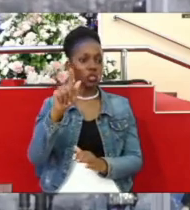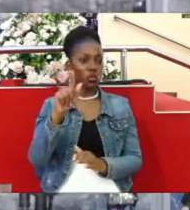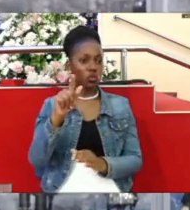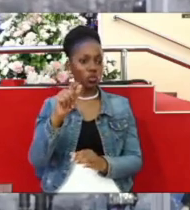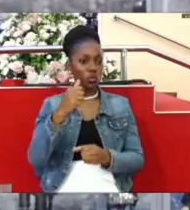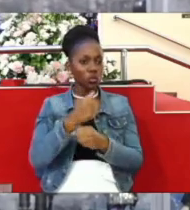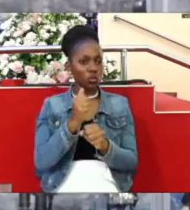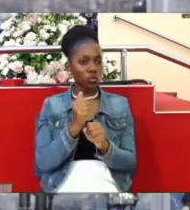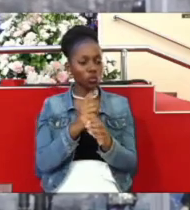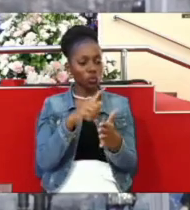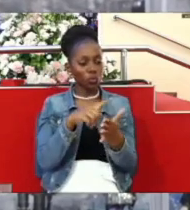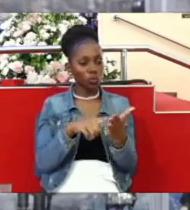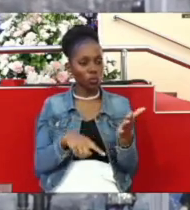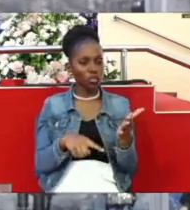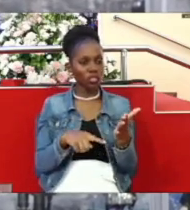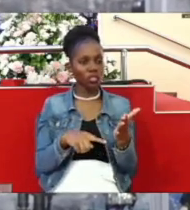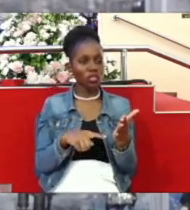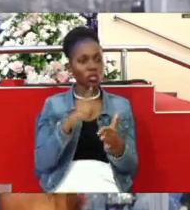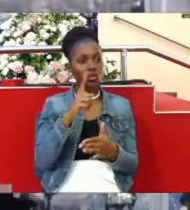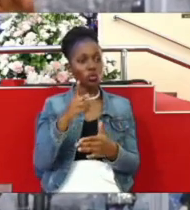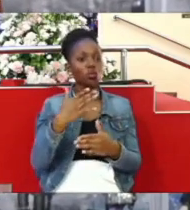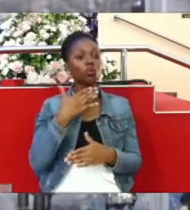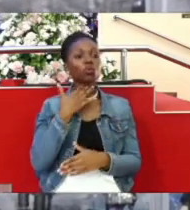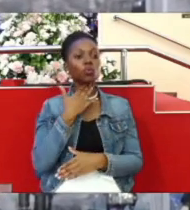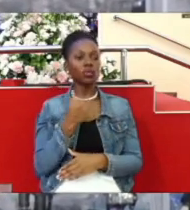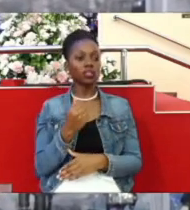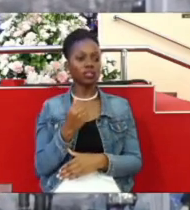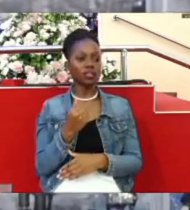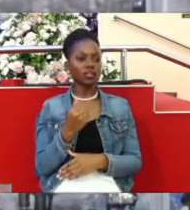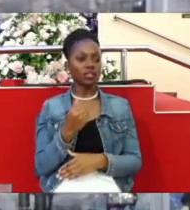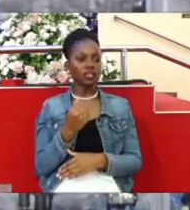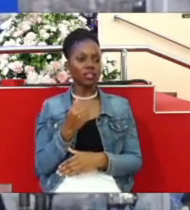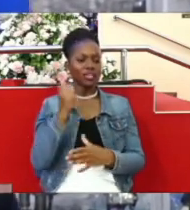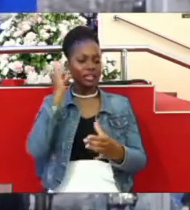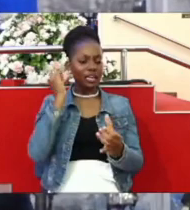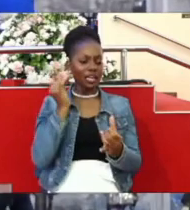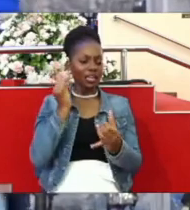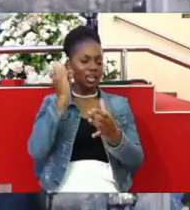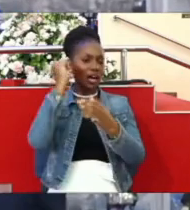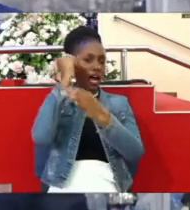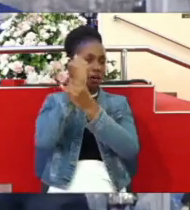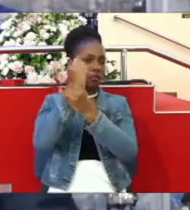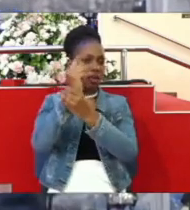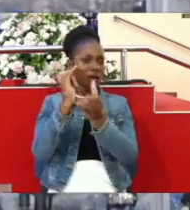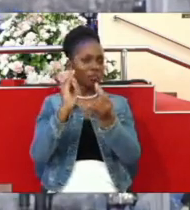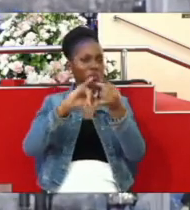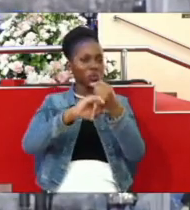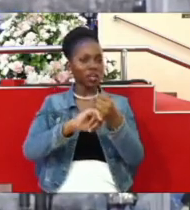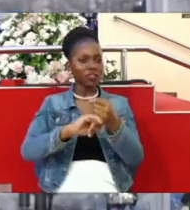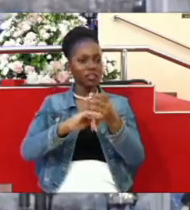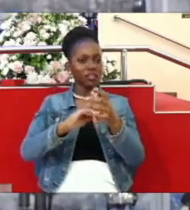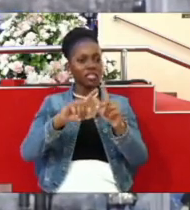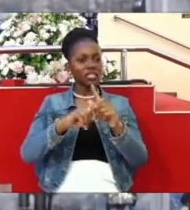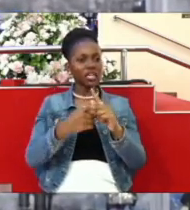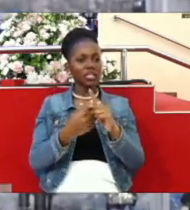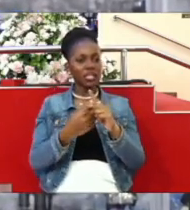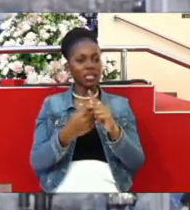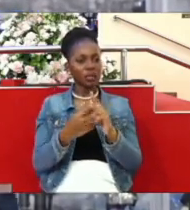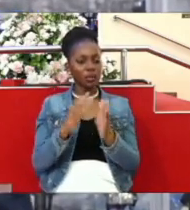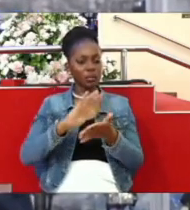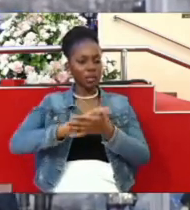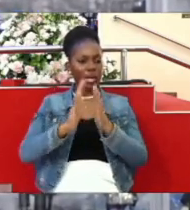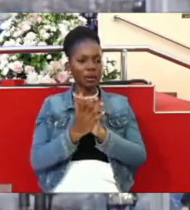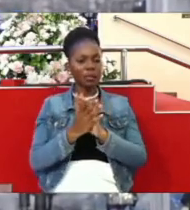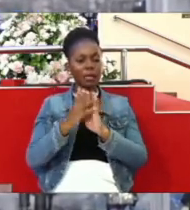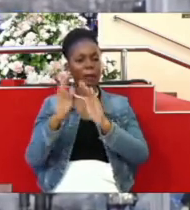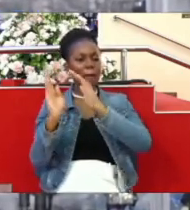abusing and being very harsh to Hagar. Tunaona Sarai akiwa akidhulumu huyu Hagar